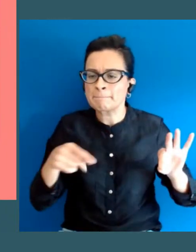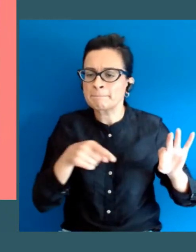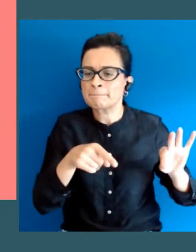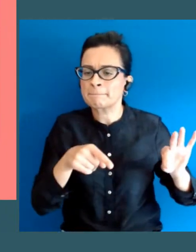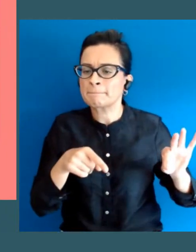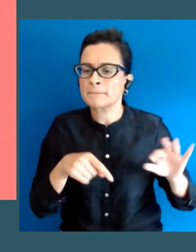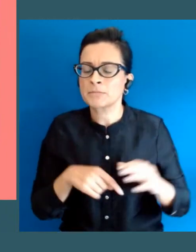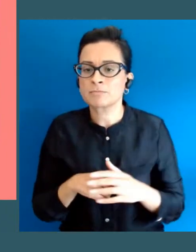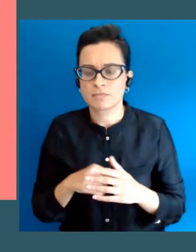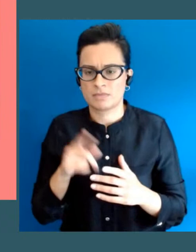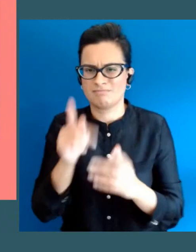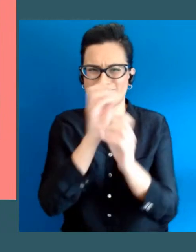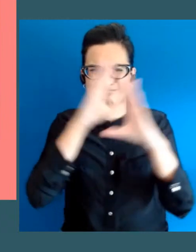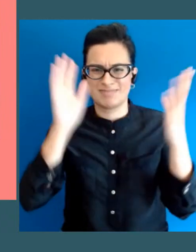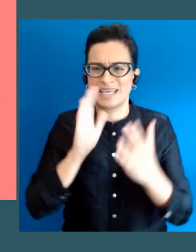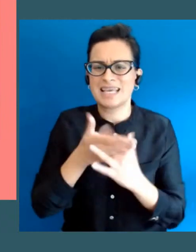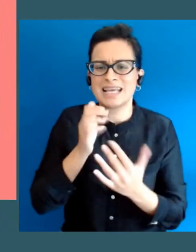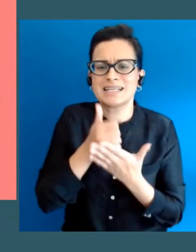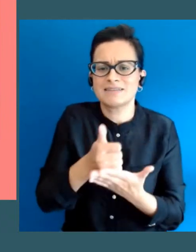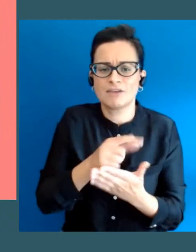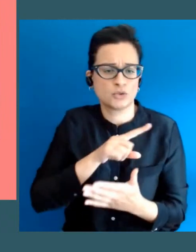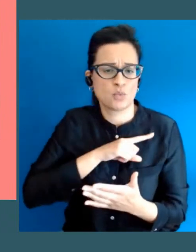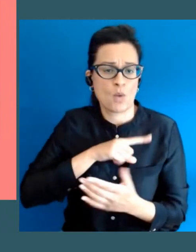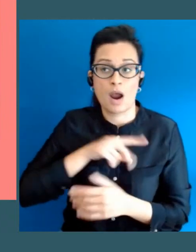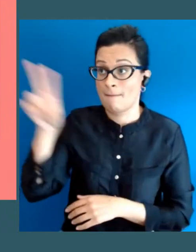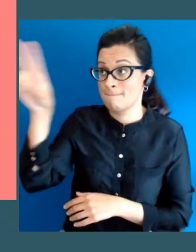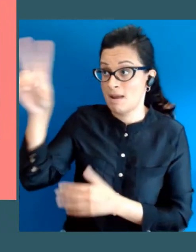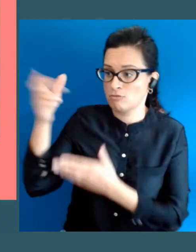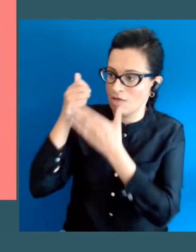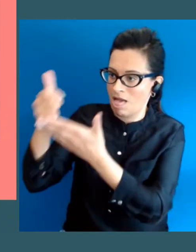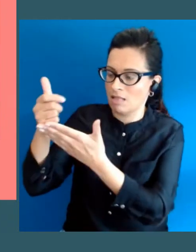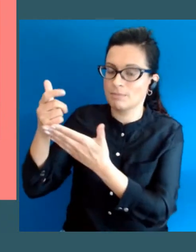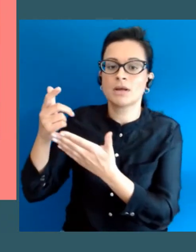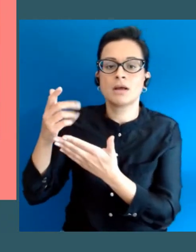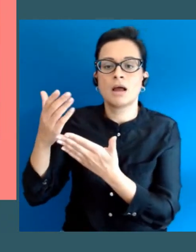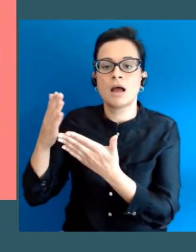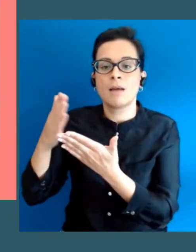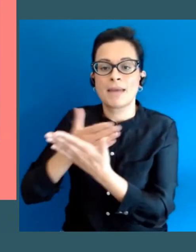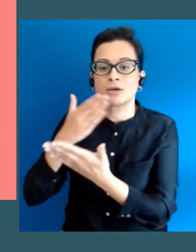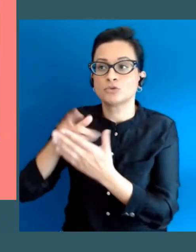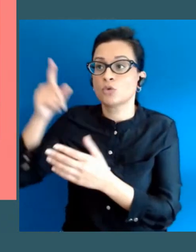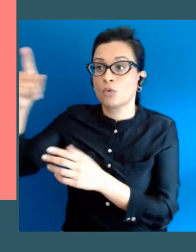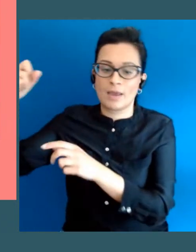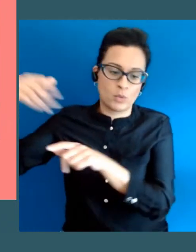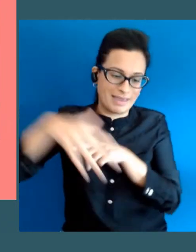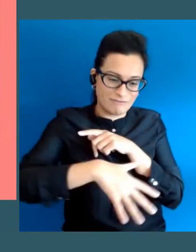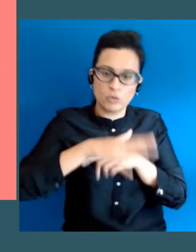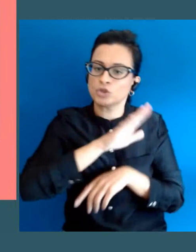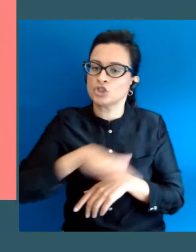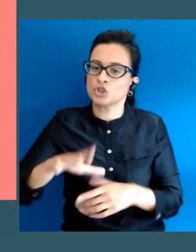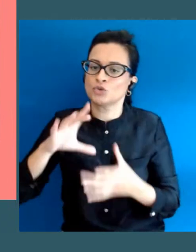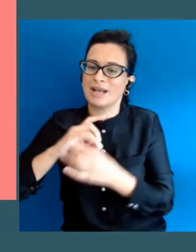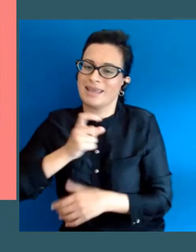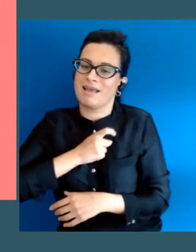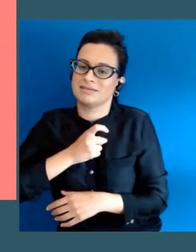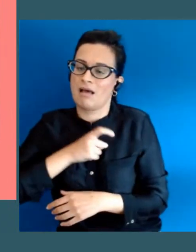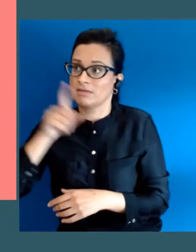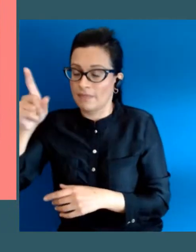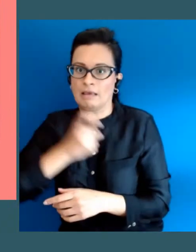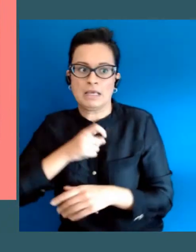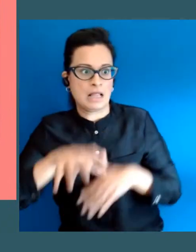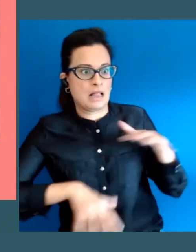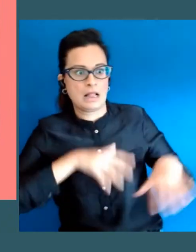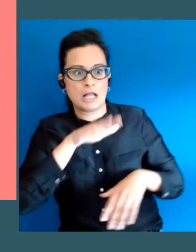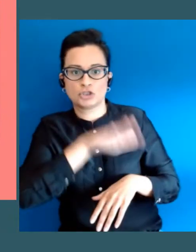intervention is to help parents reduce the transmission of anxiety from themselves to their children within the context of